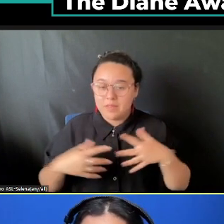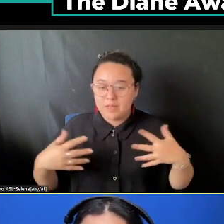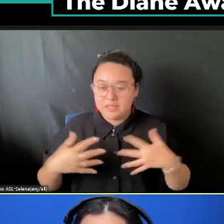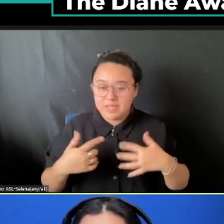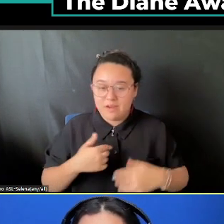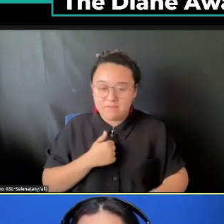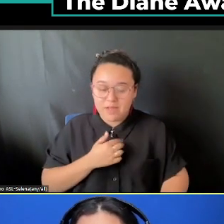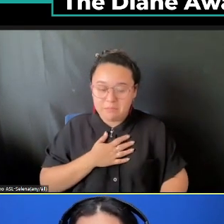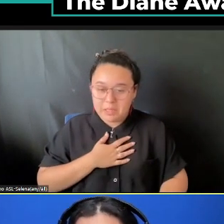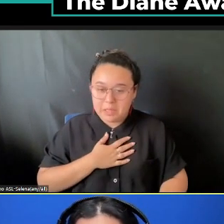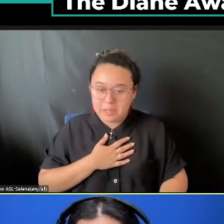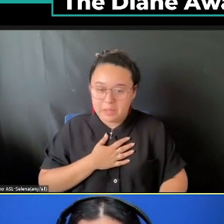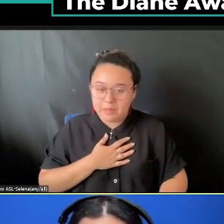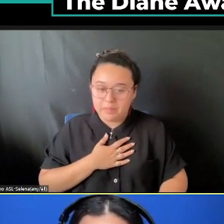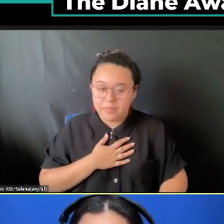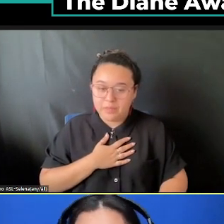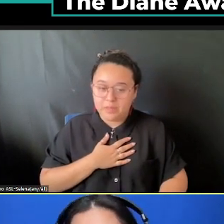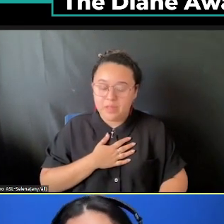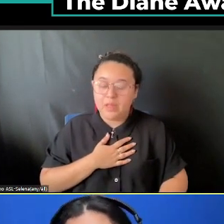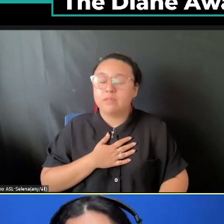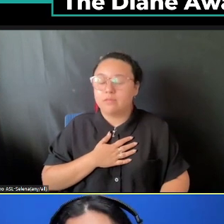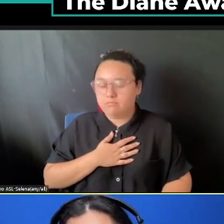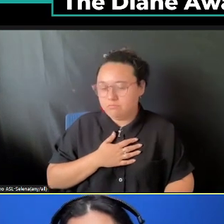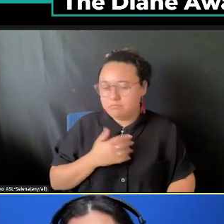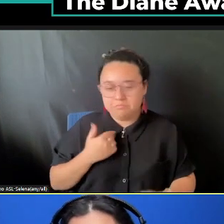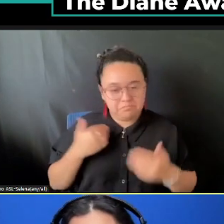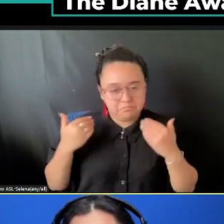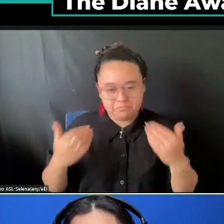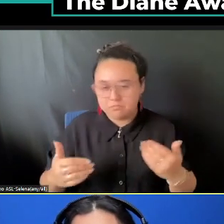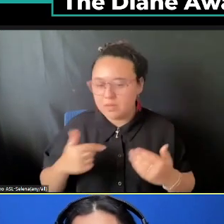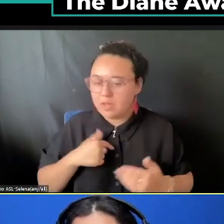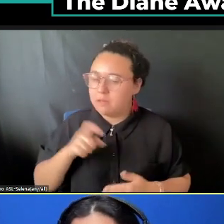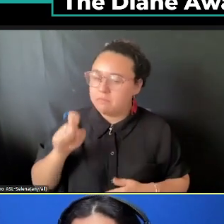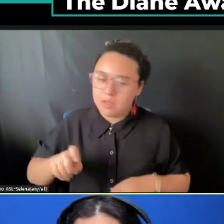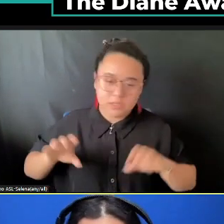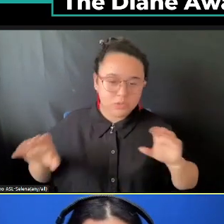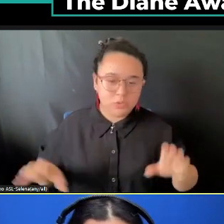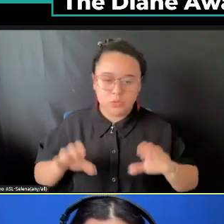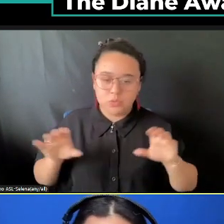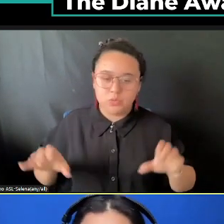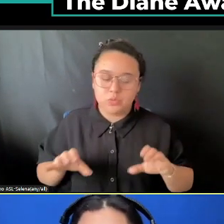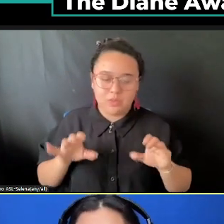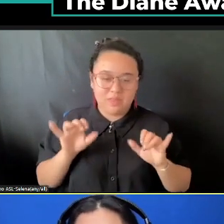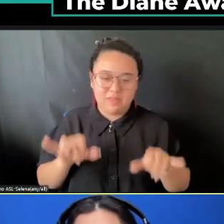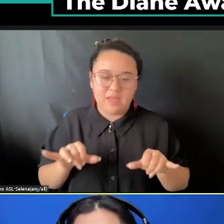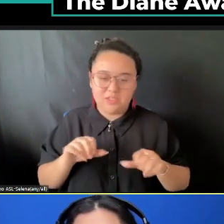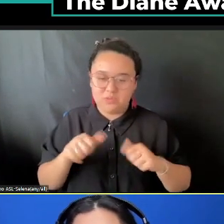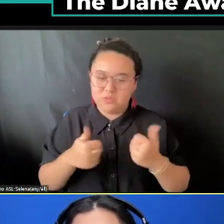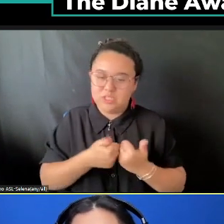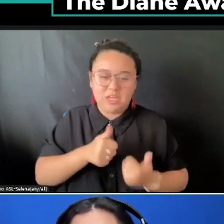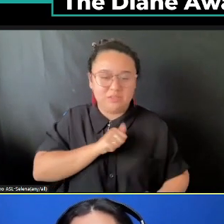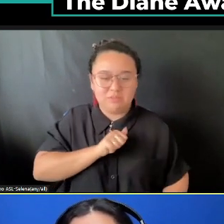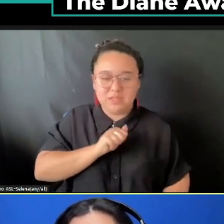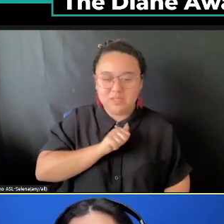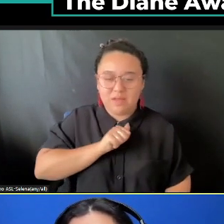me. And then I feel like I have to do it, you know, just to challenge myself.